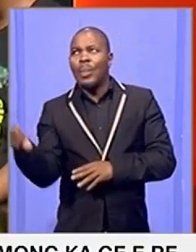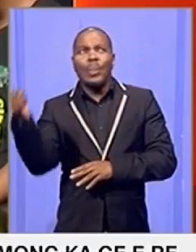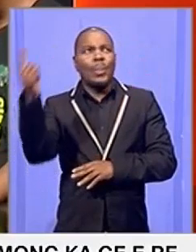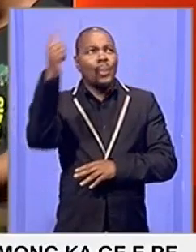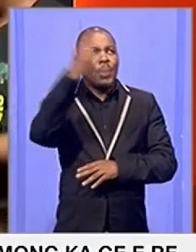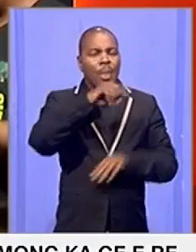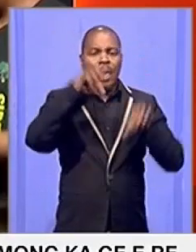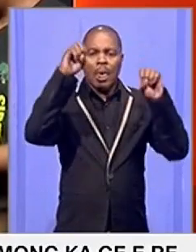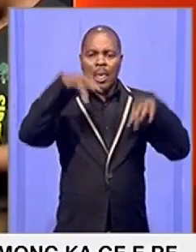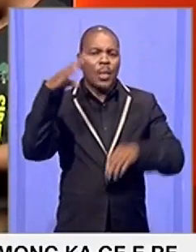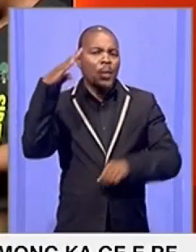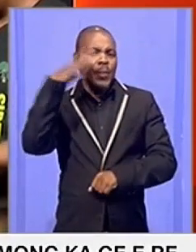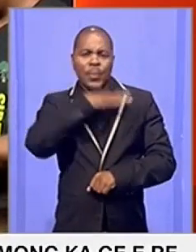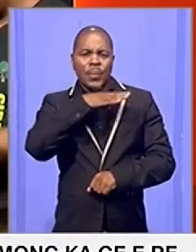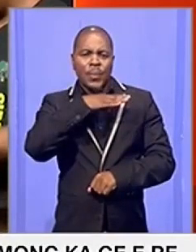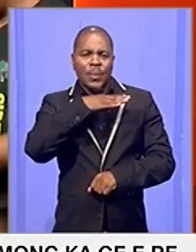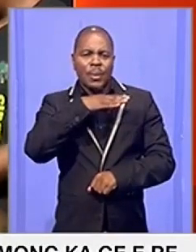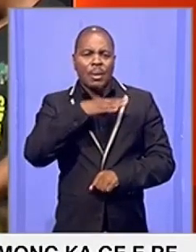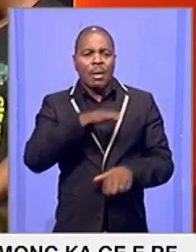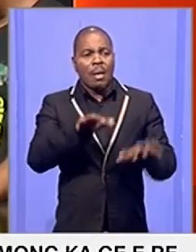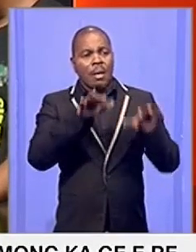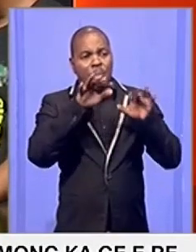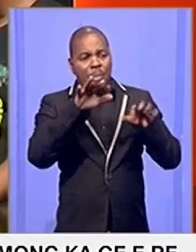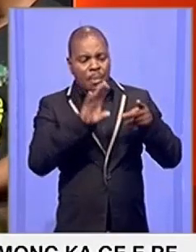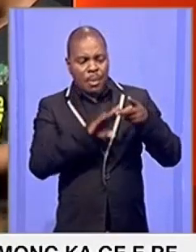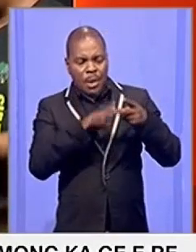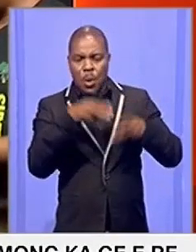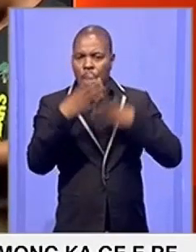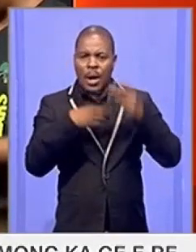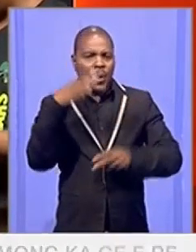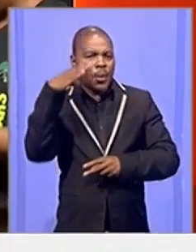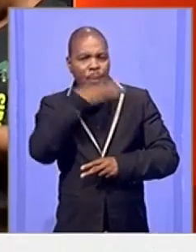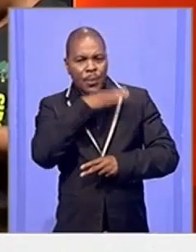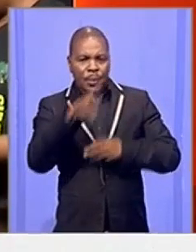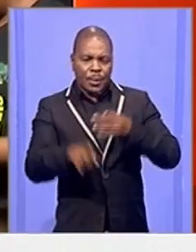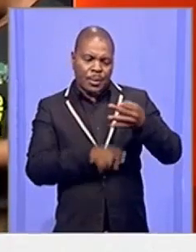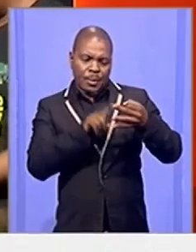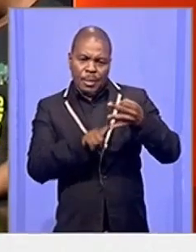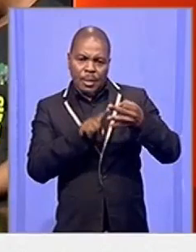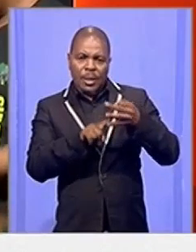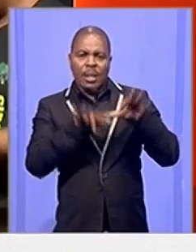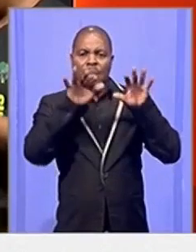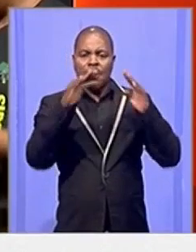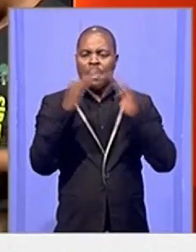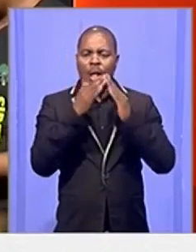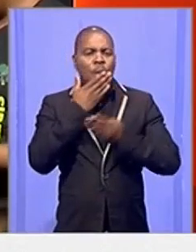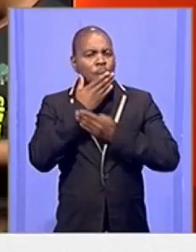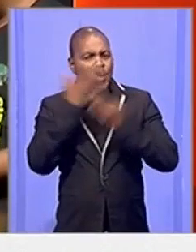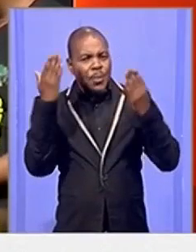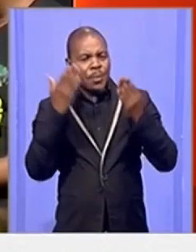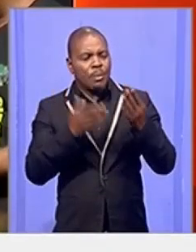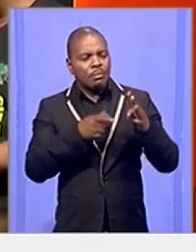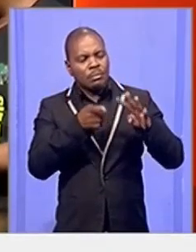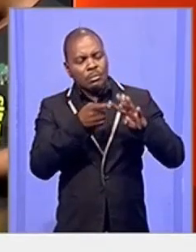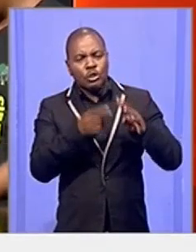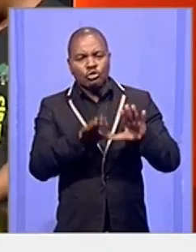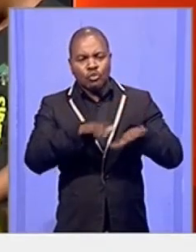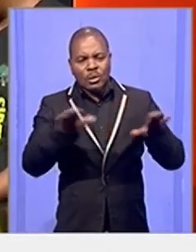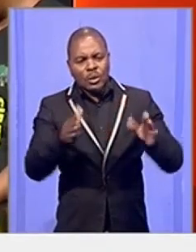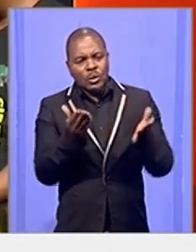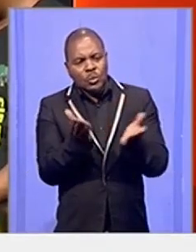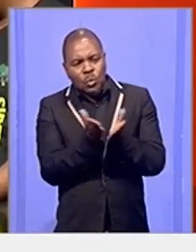motlhagase. Batho ba rena a bana mebereko, batho ba rena a bana dintlo, bana kwa dikolong thuto ya